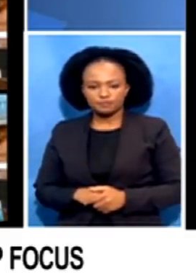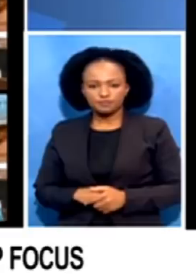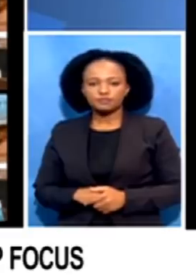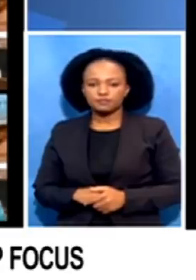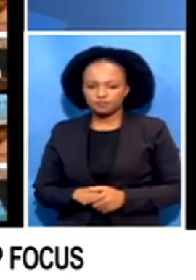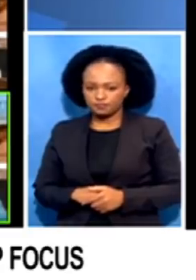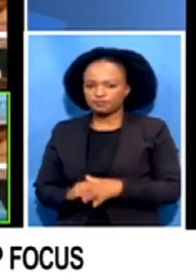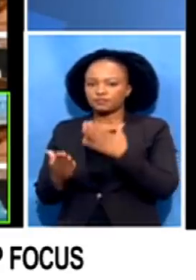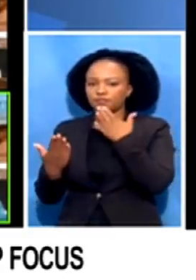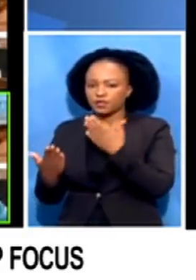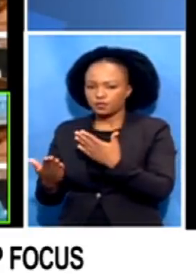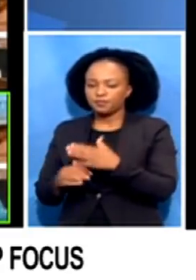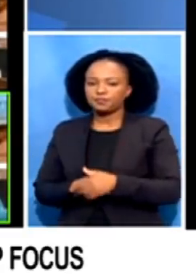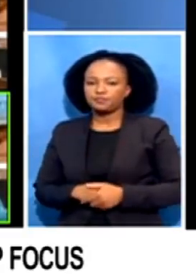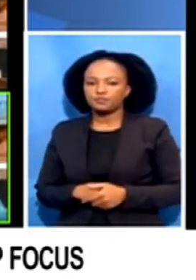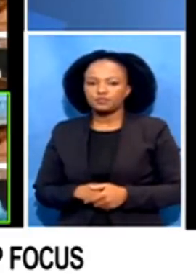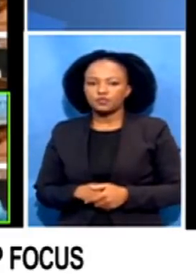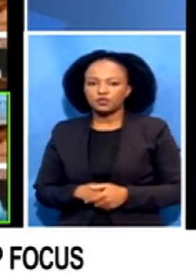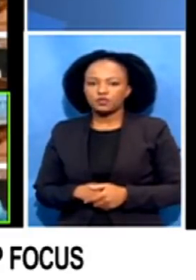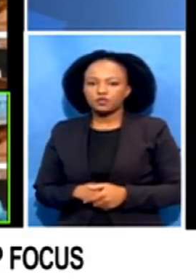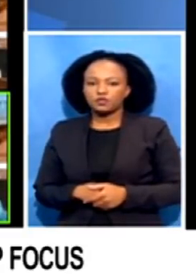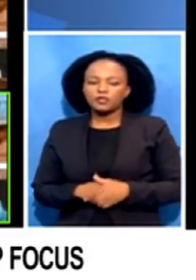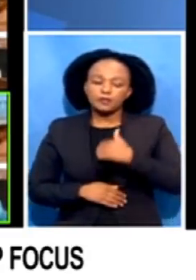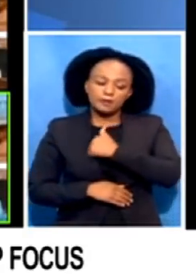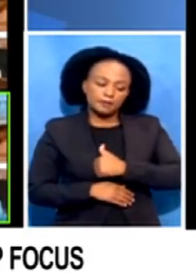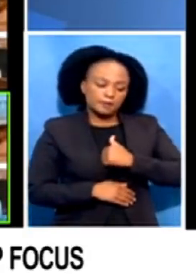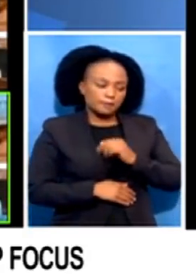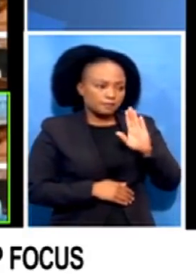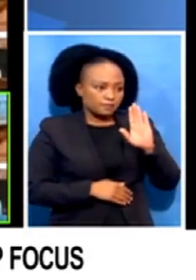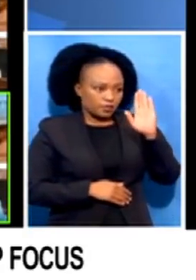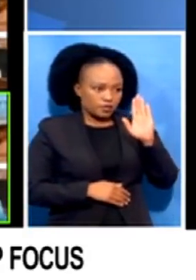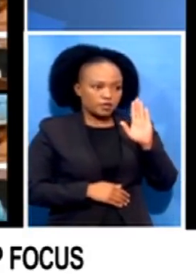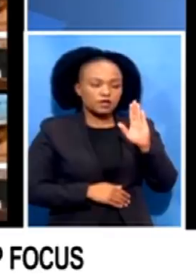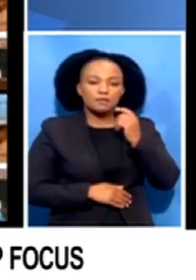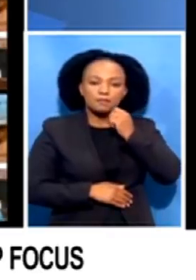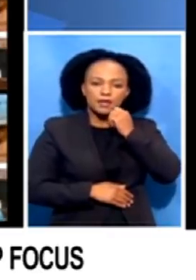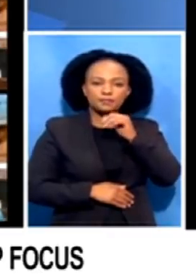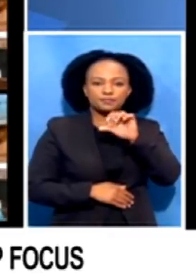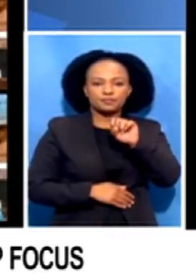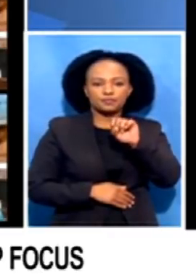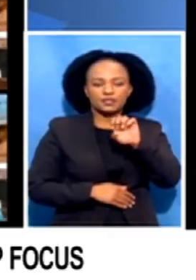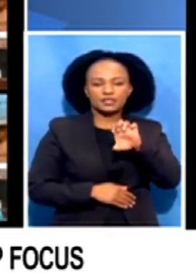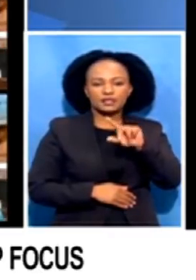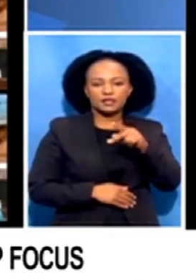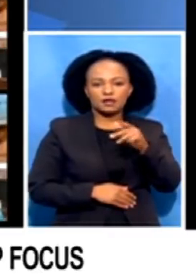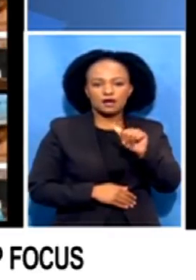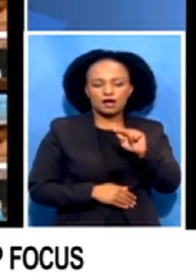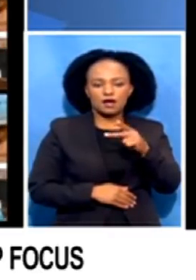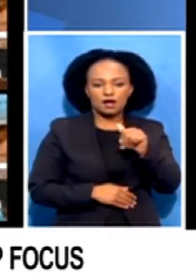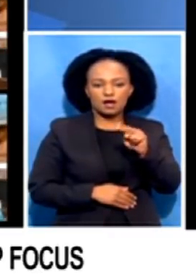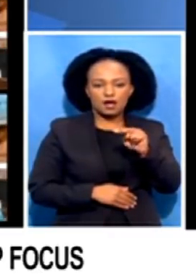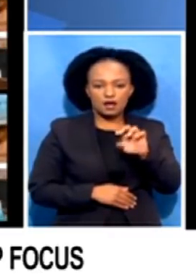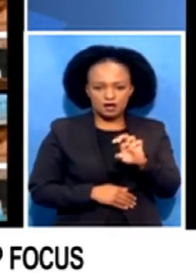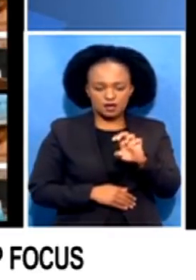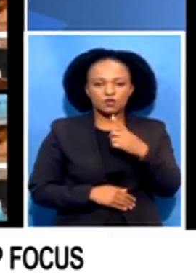Excuse me, Mr. Sakane. Yes. On the question of jurisdiction, if you could just go back to that aspect,